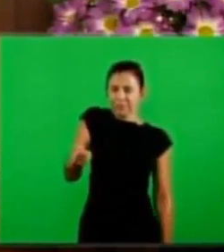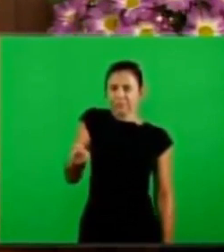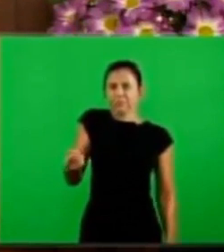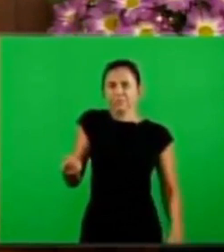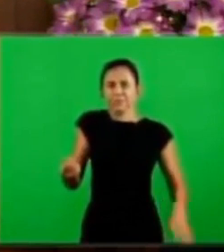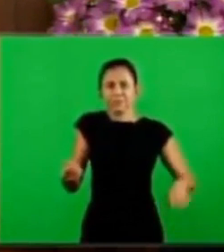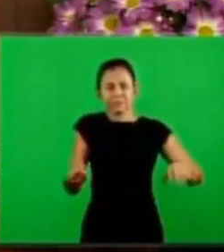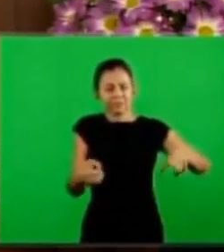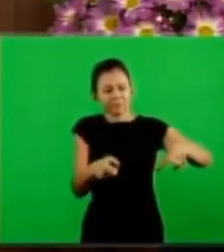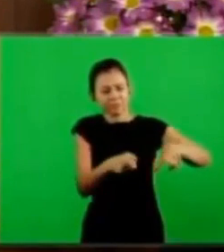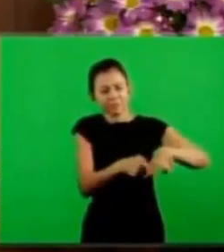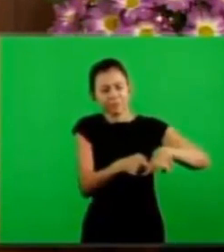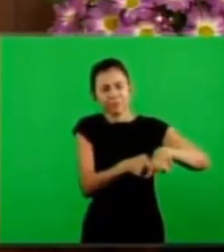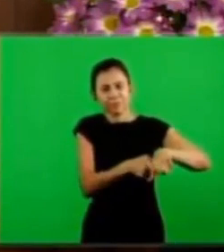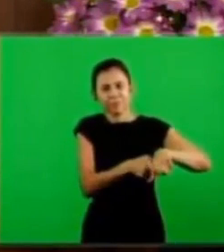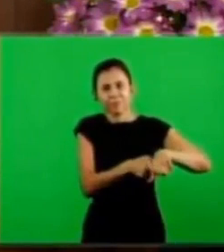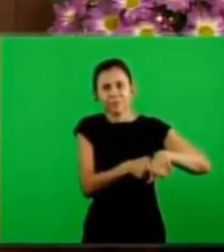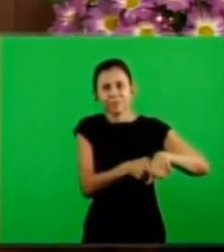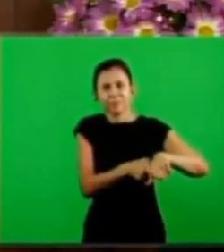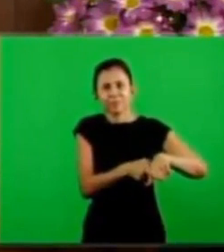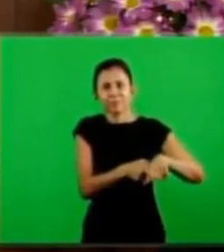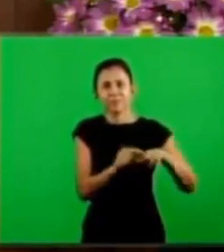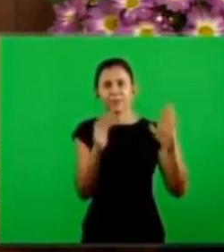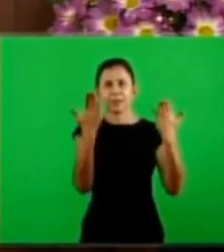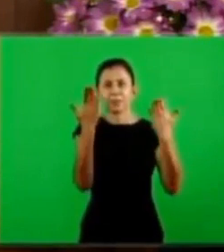side, and the feet.